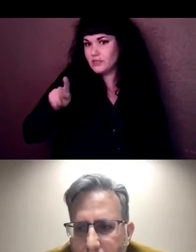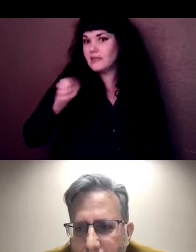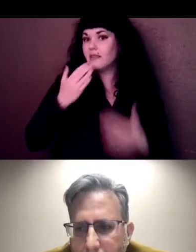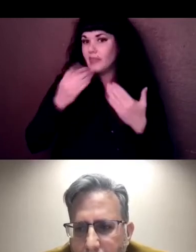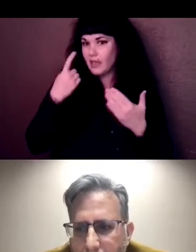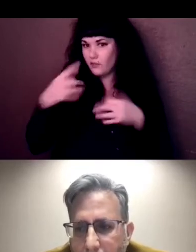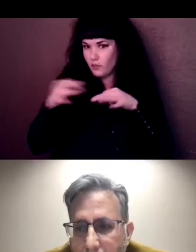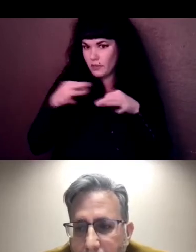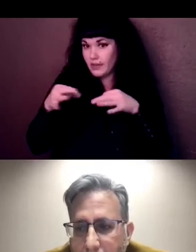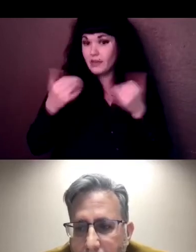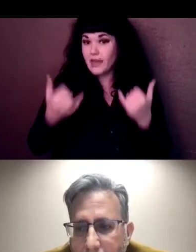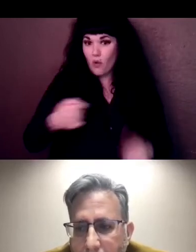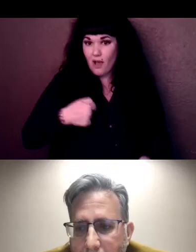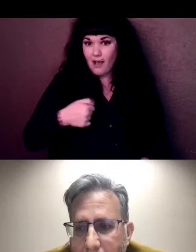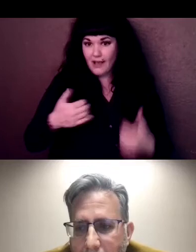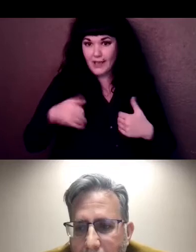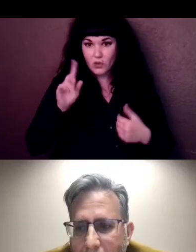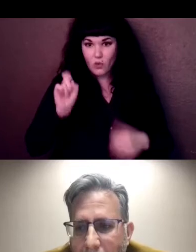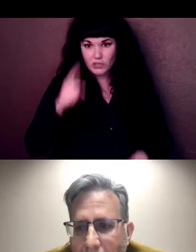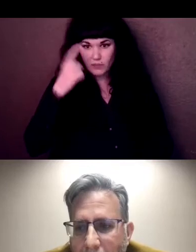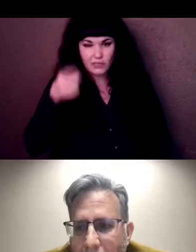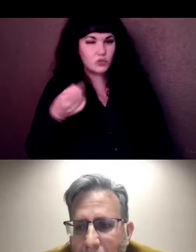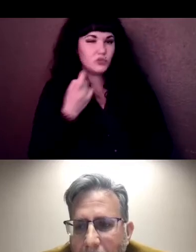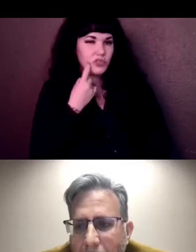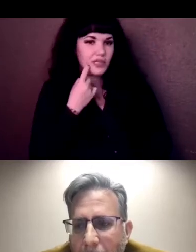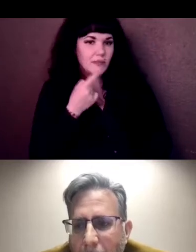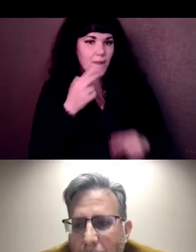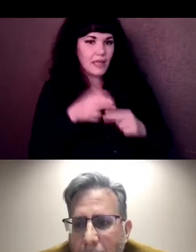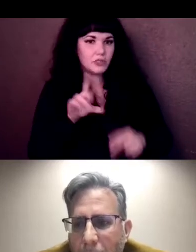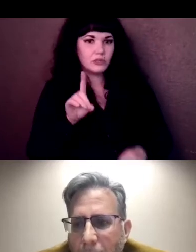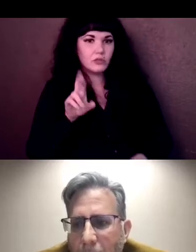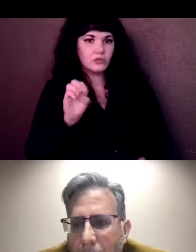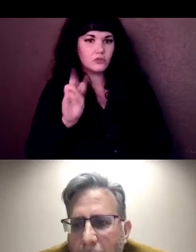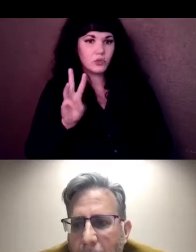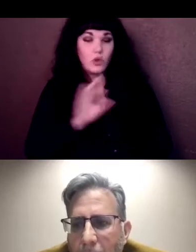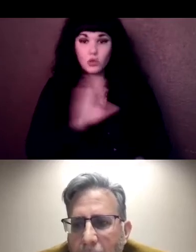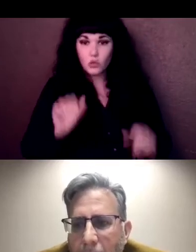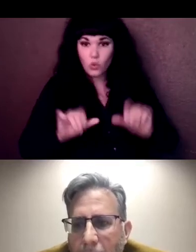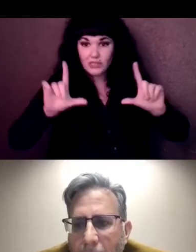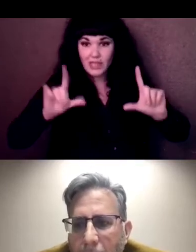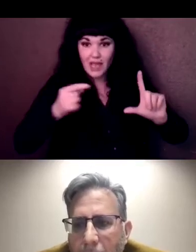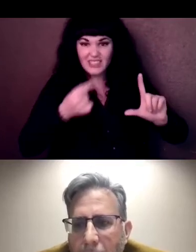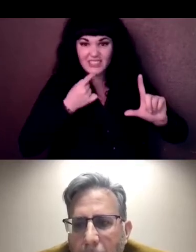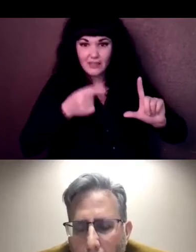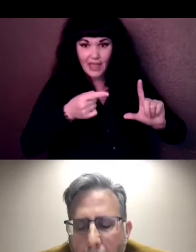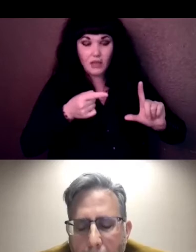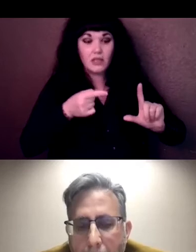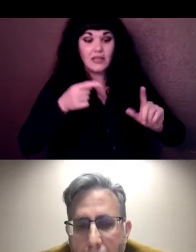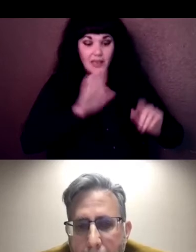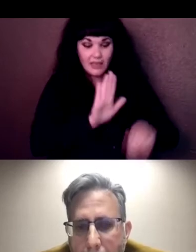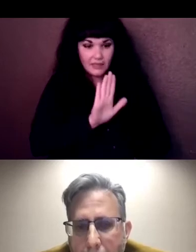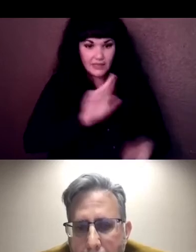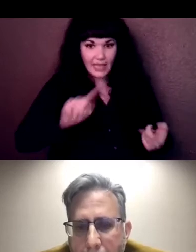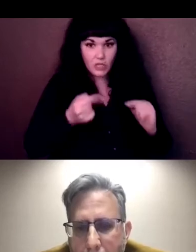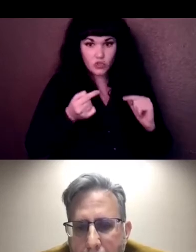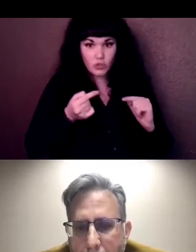I had a question because you just mentioned Drew. Now, on your slide, it said that he was injured at 15. How old was